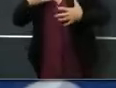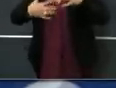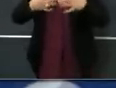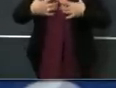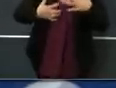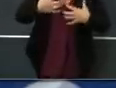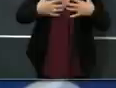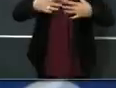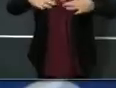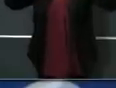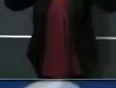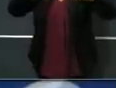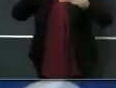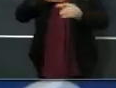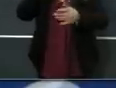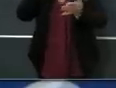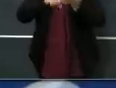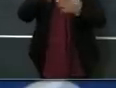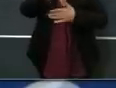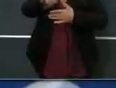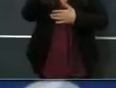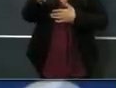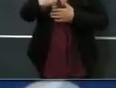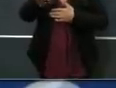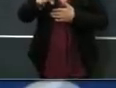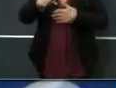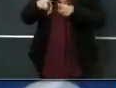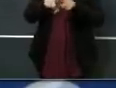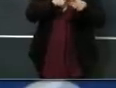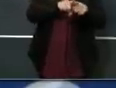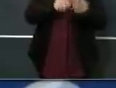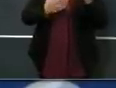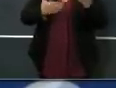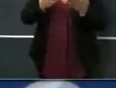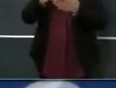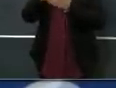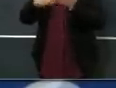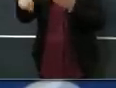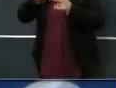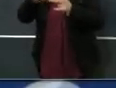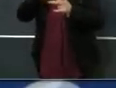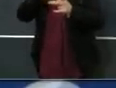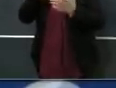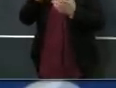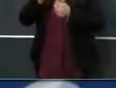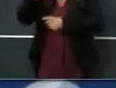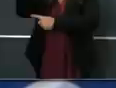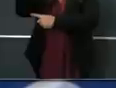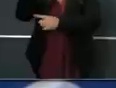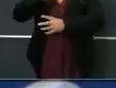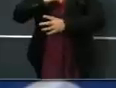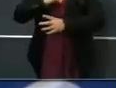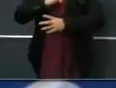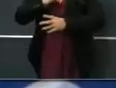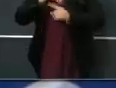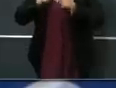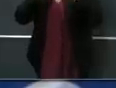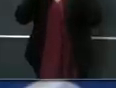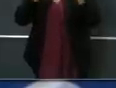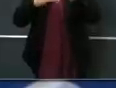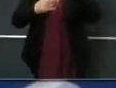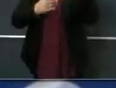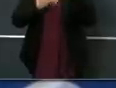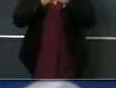by acknowledging not only the anxieties of people that may be actively protesting, but I imagine the anxieties of 40